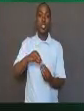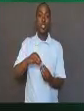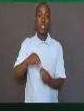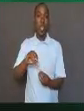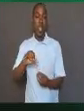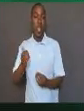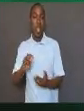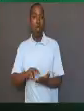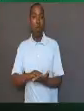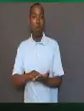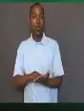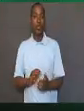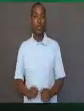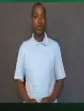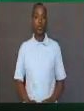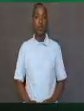other molecules.